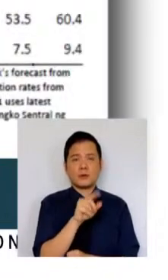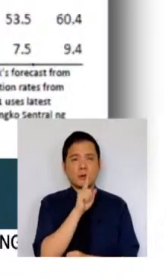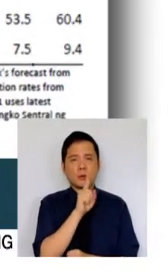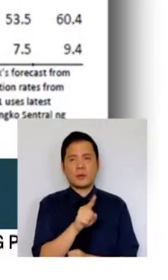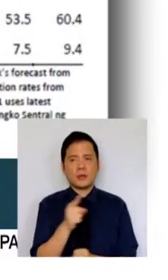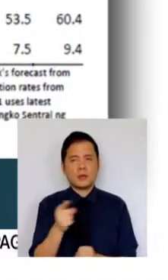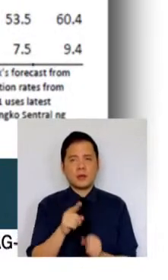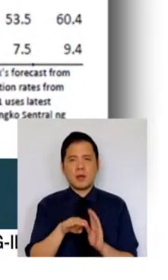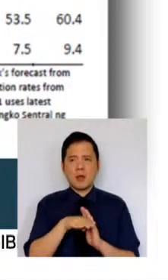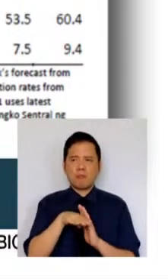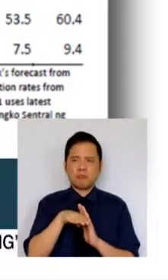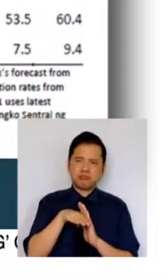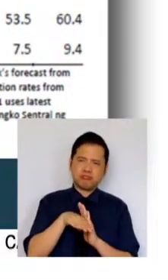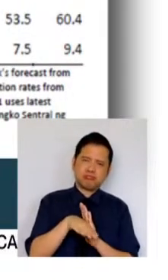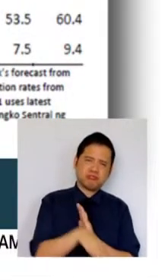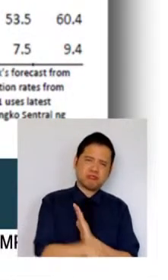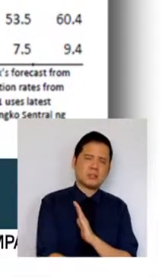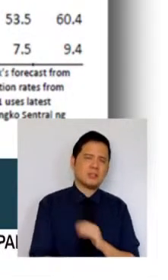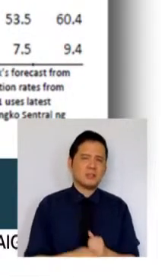in the world that we have seen,